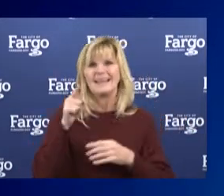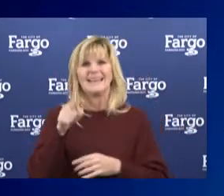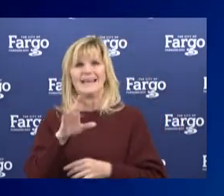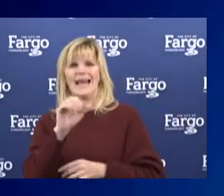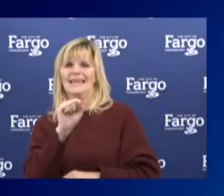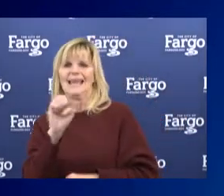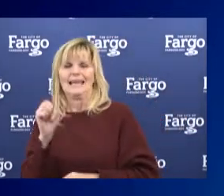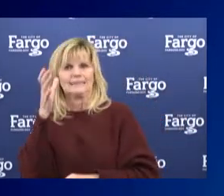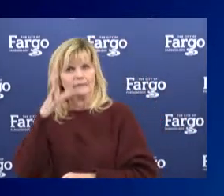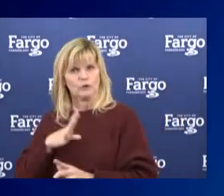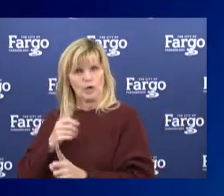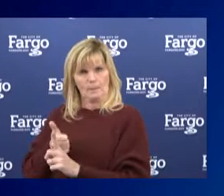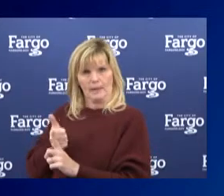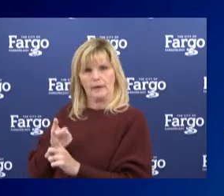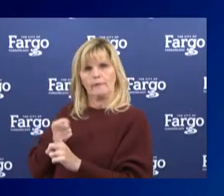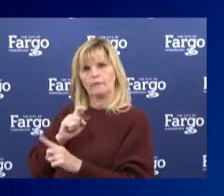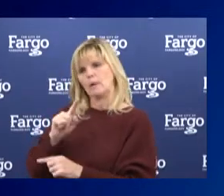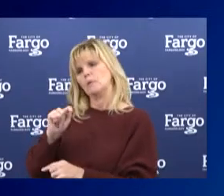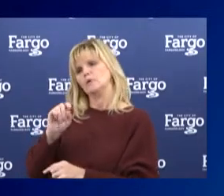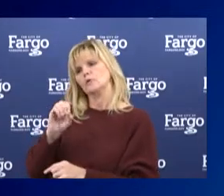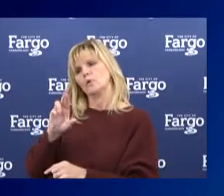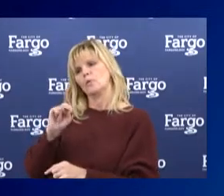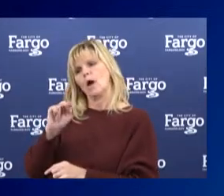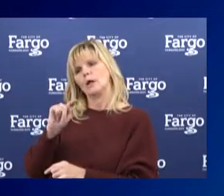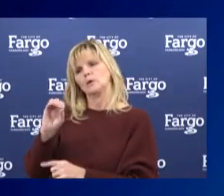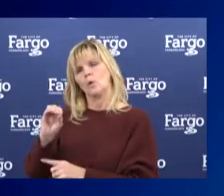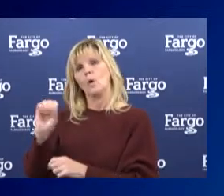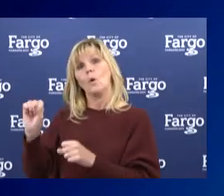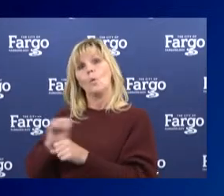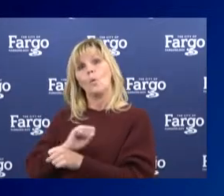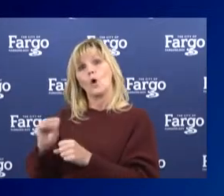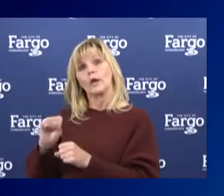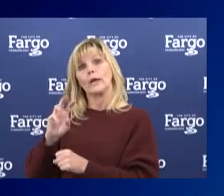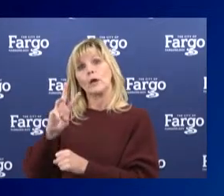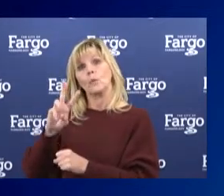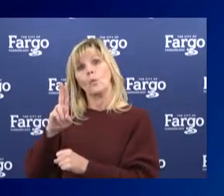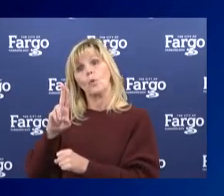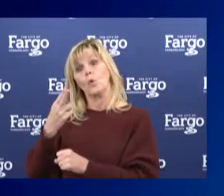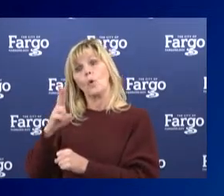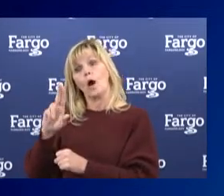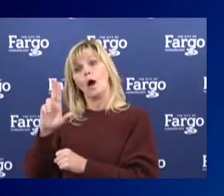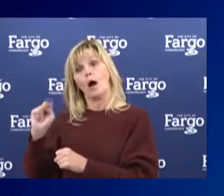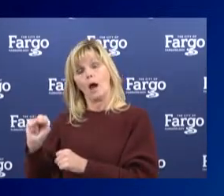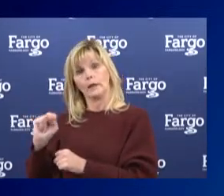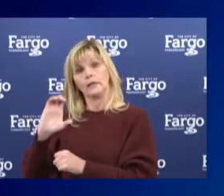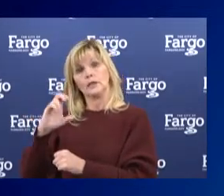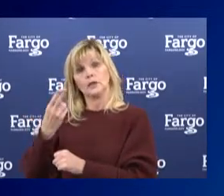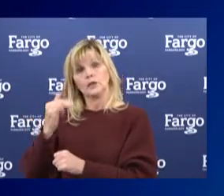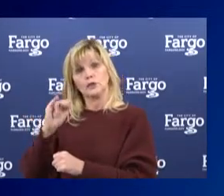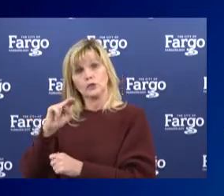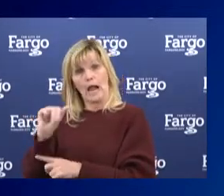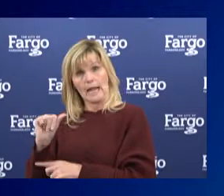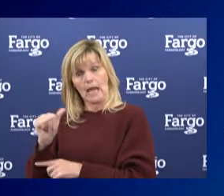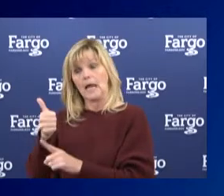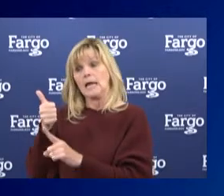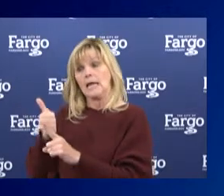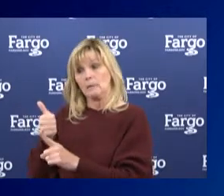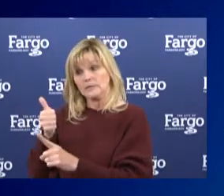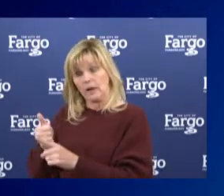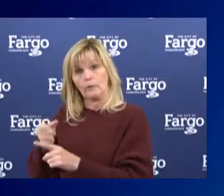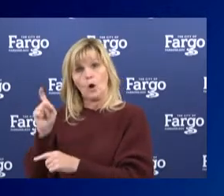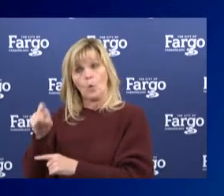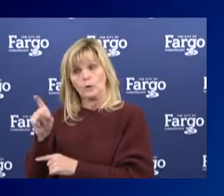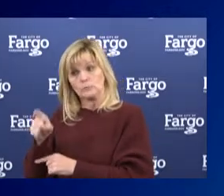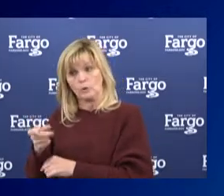of a gentleman who was from Toronto, working in Wuhan, China, and was scheduled to board a plane